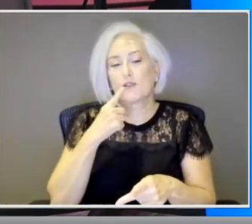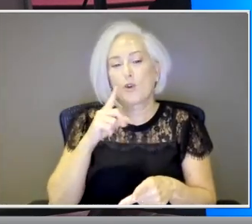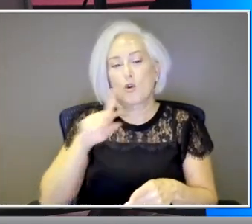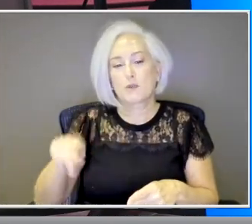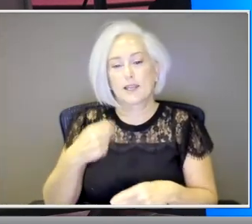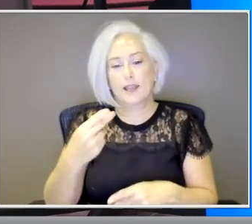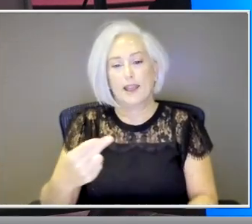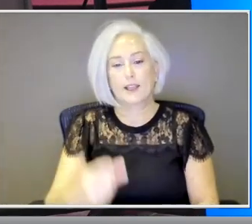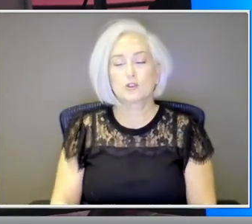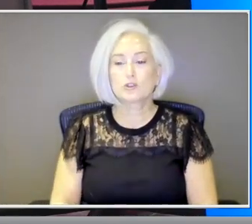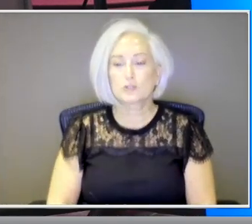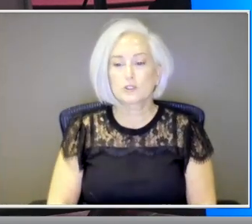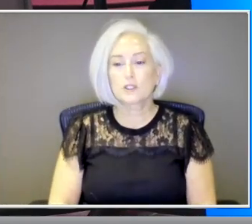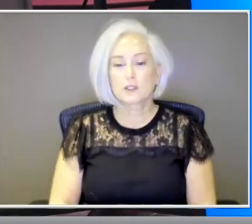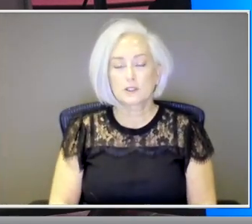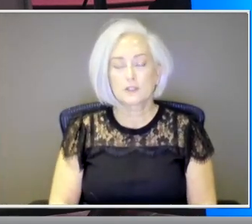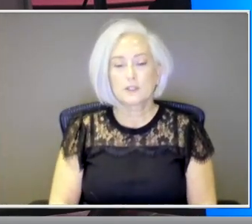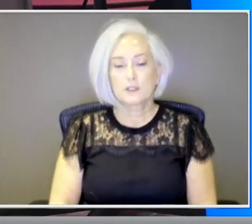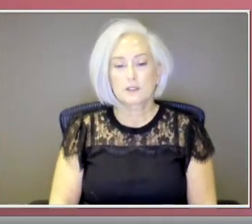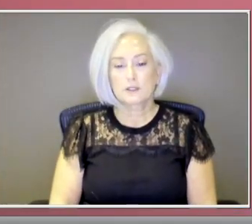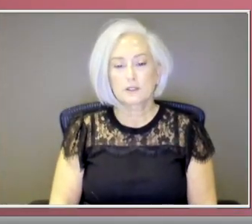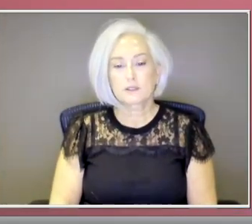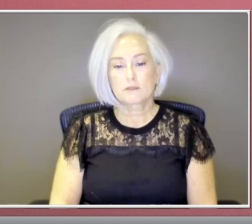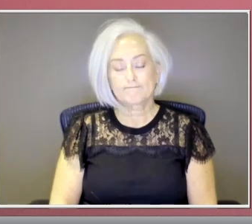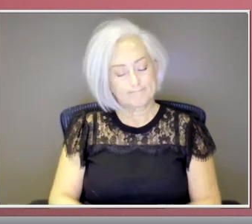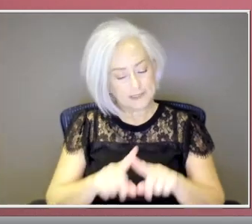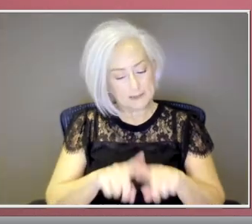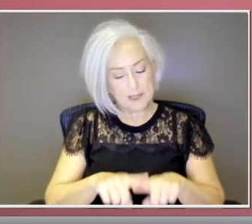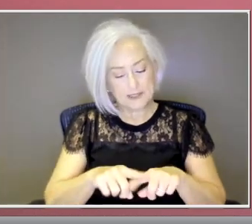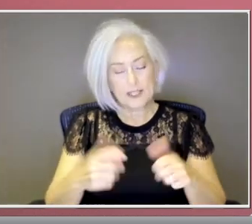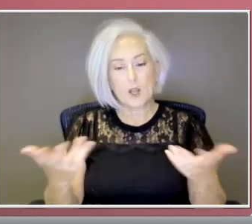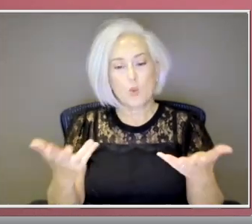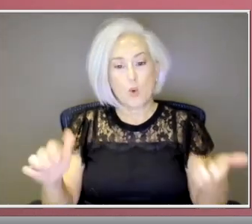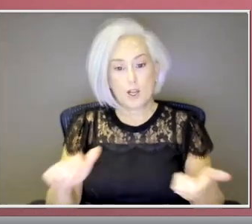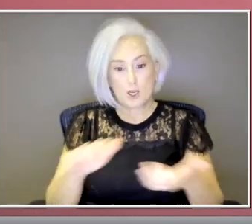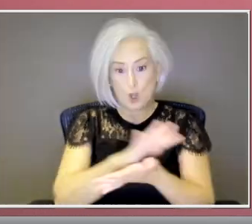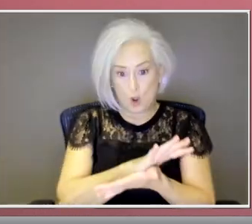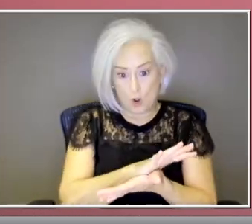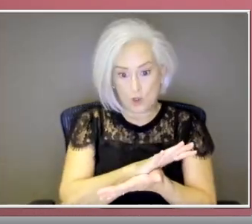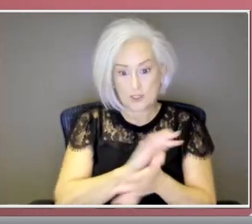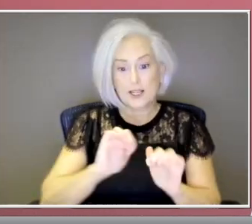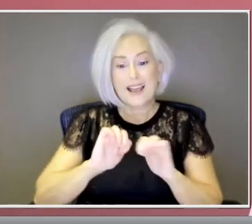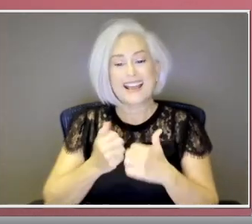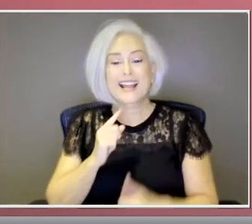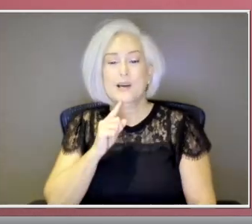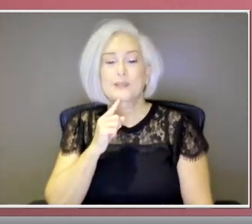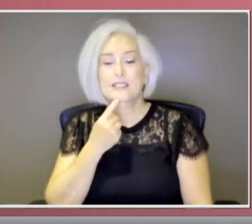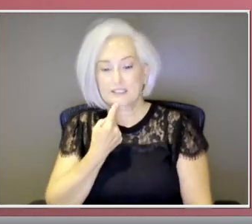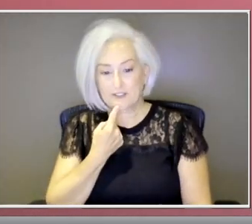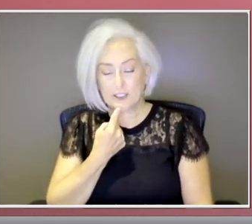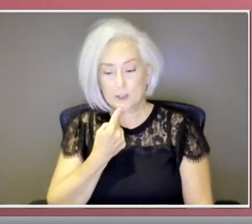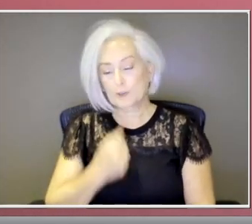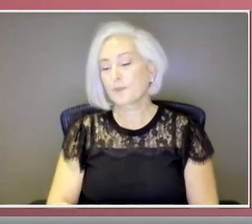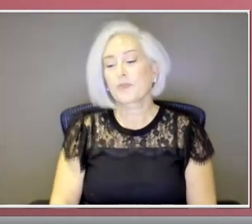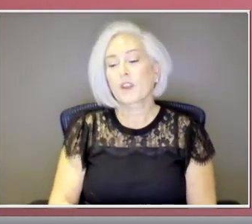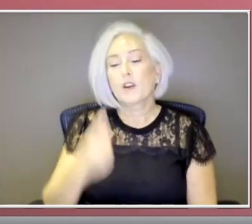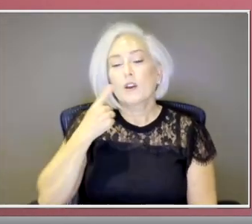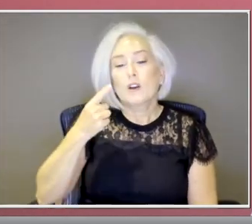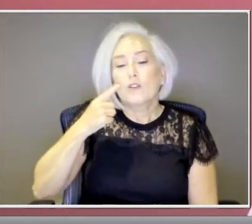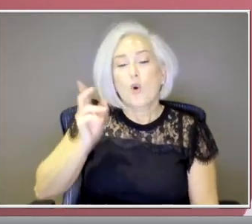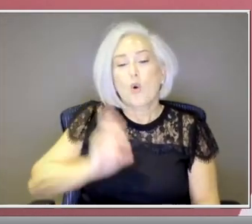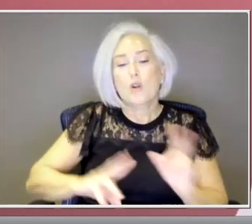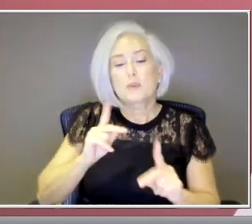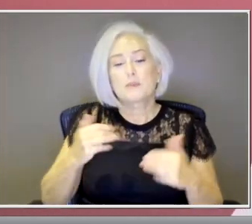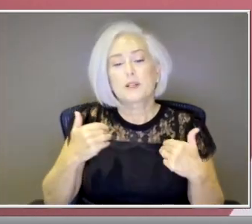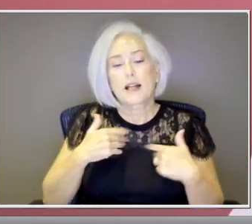Williamson. It really depends on what causes it and how severe you are. And so for folks who have certain types of